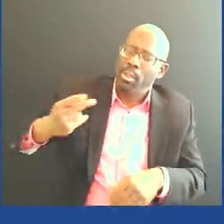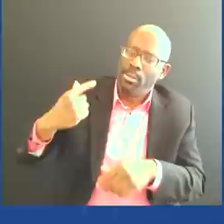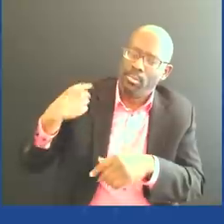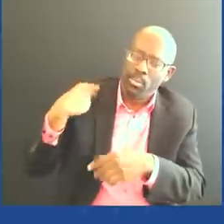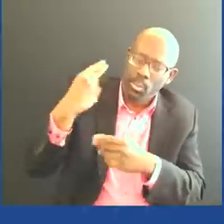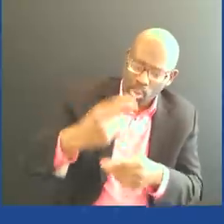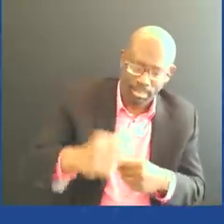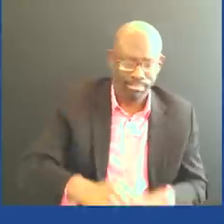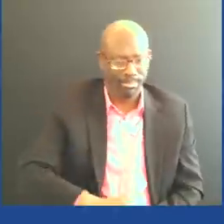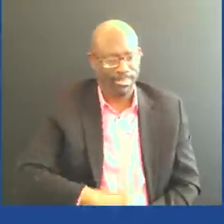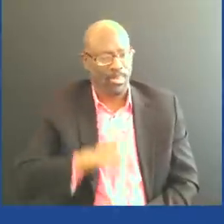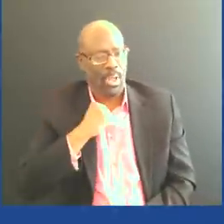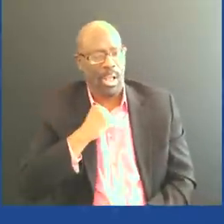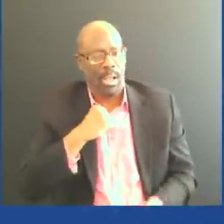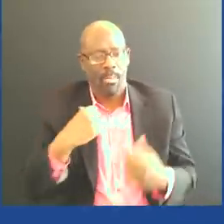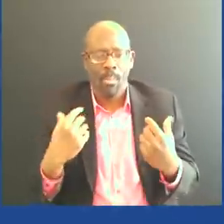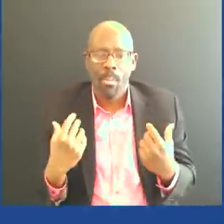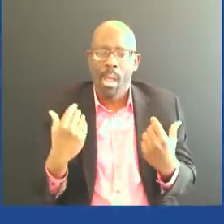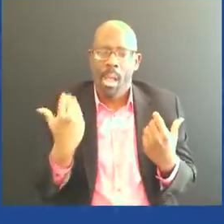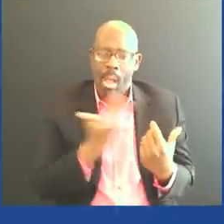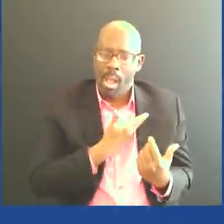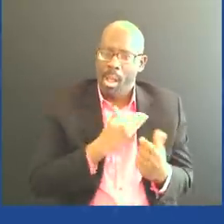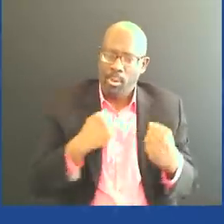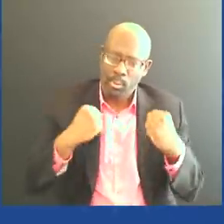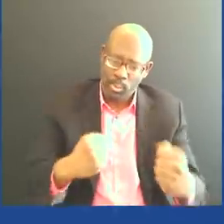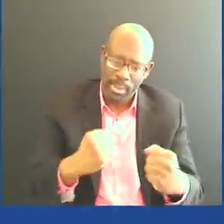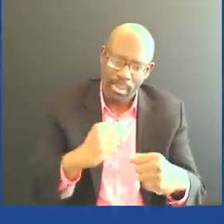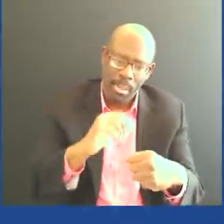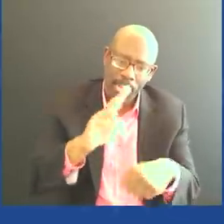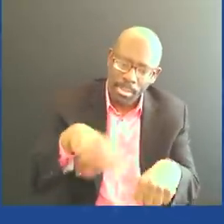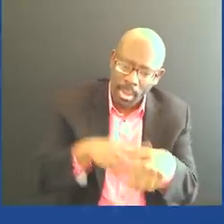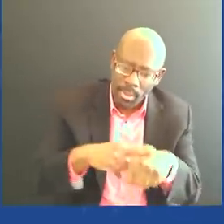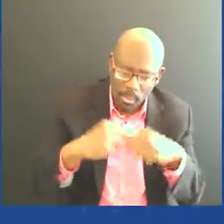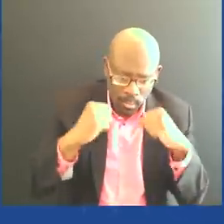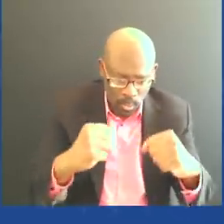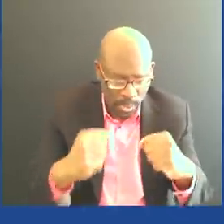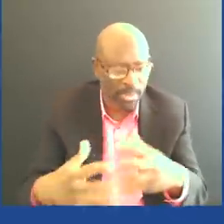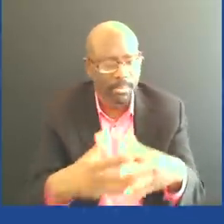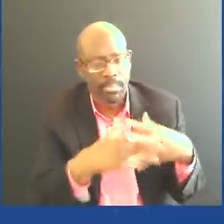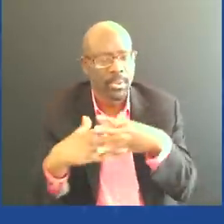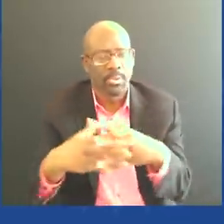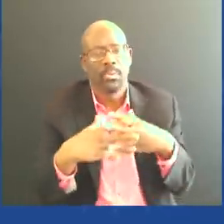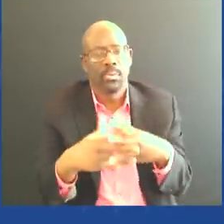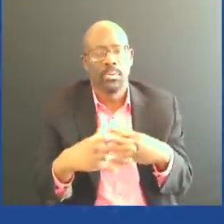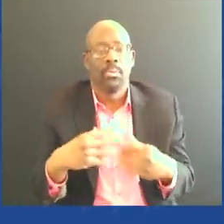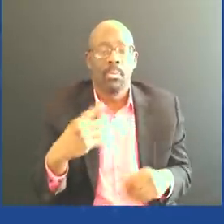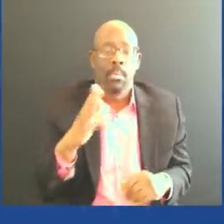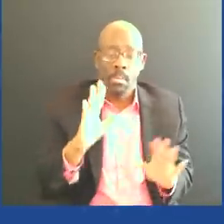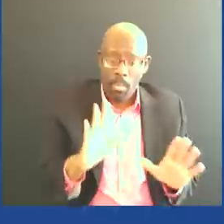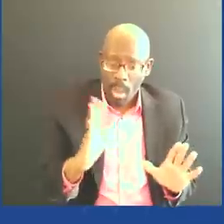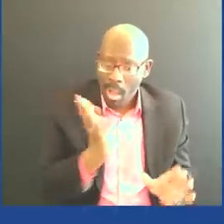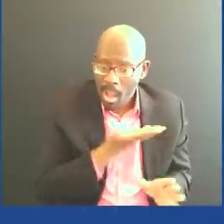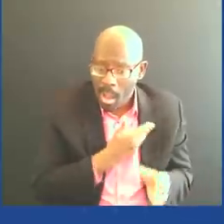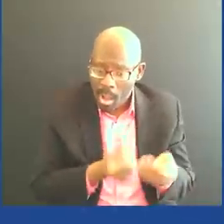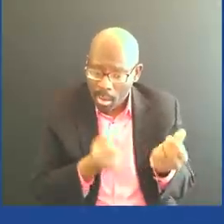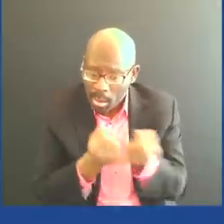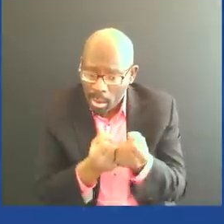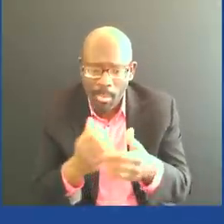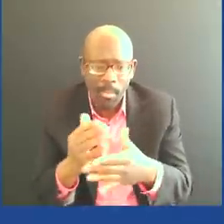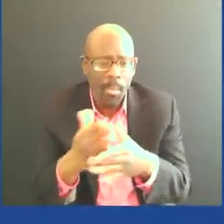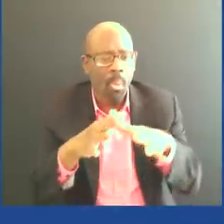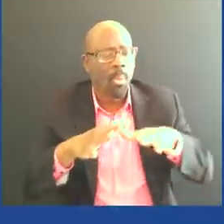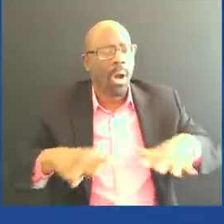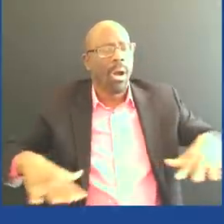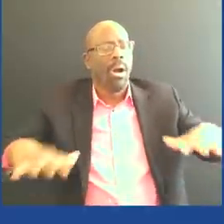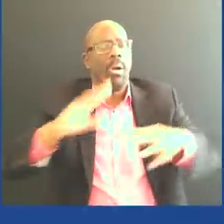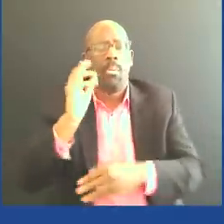security, the security of the United States of America, not just us, but our allies and partners around the world as well. In fact,